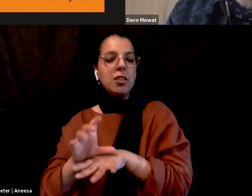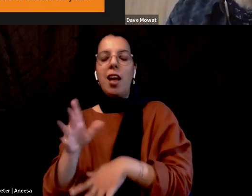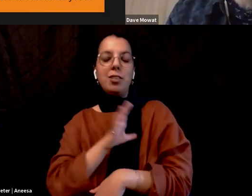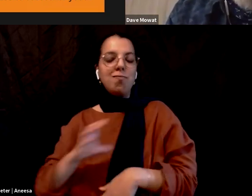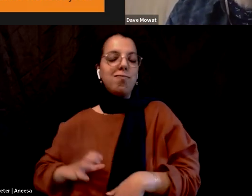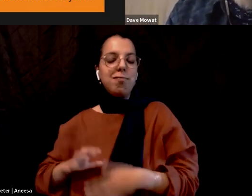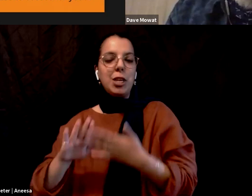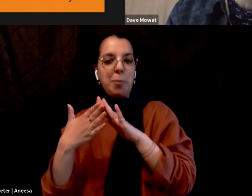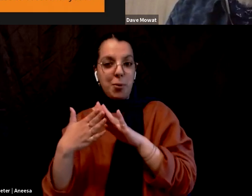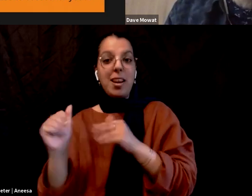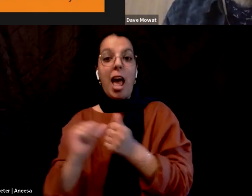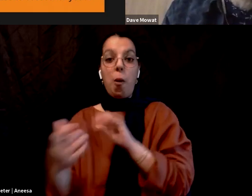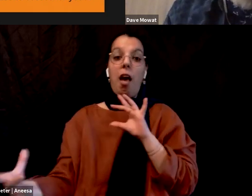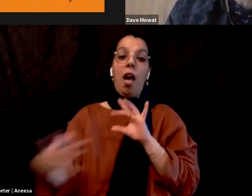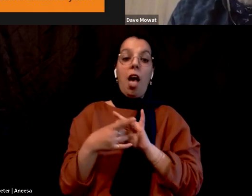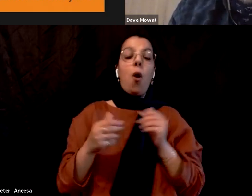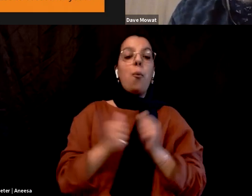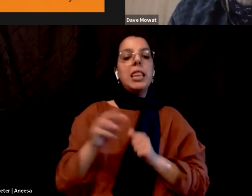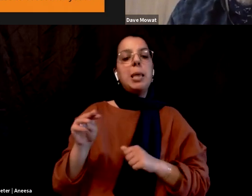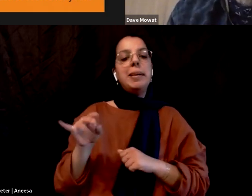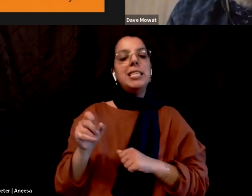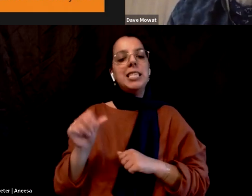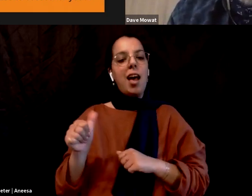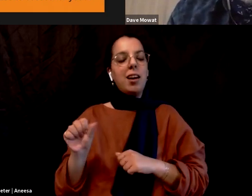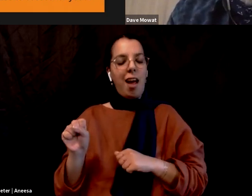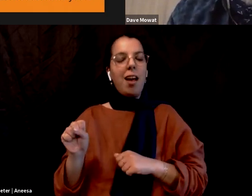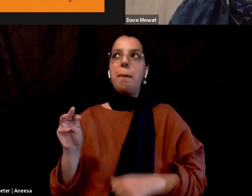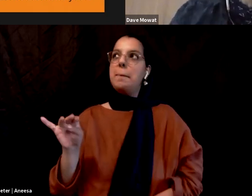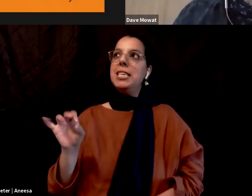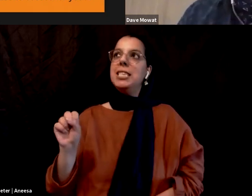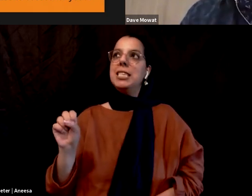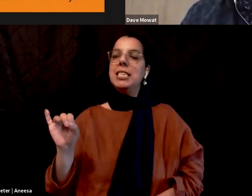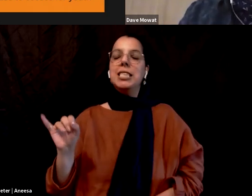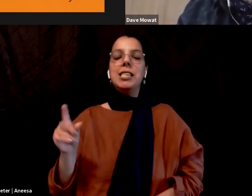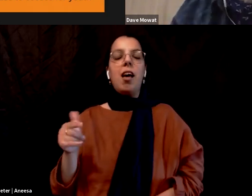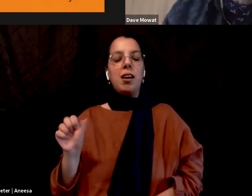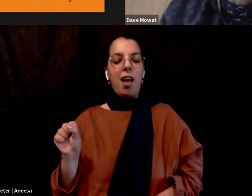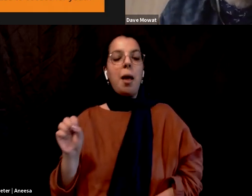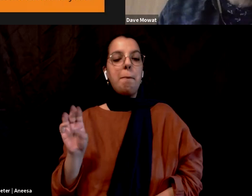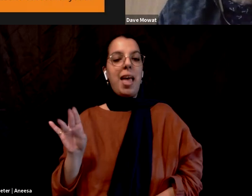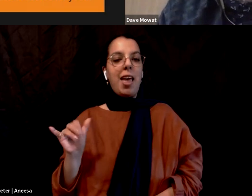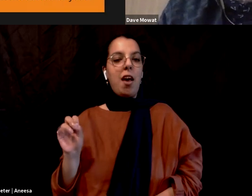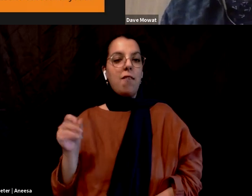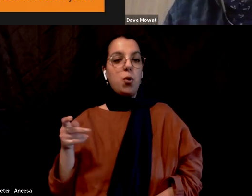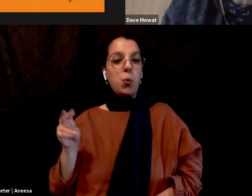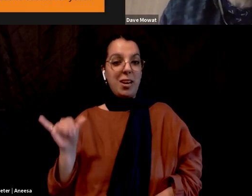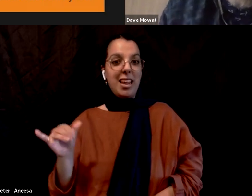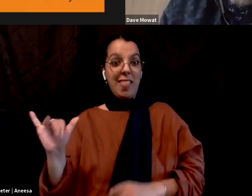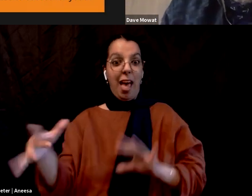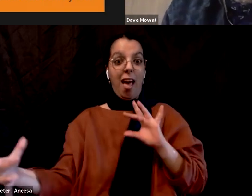Bay of Quinte is quite fascinating. What the product of that relationship was is quite fascinating as a historian. It's very fascinating.